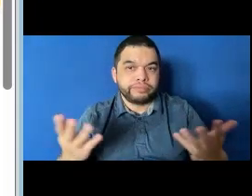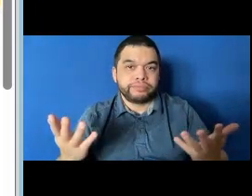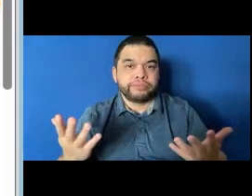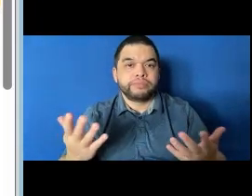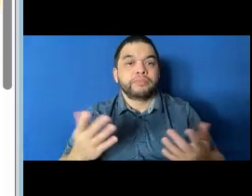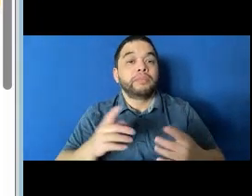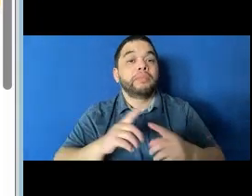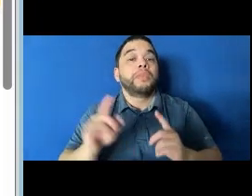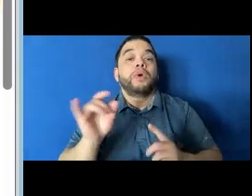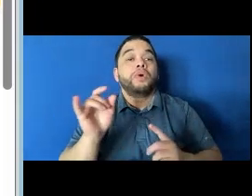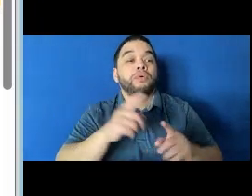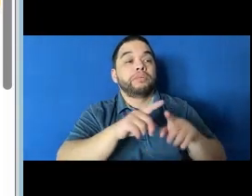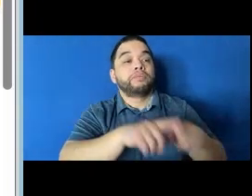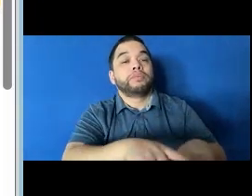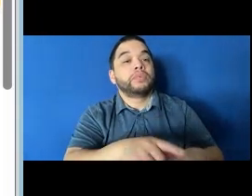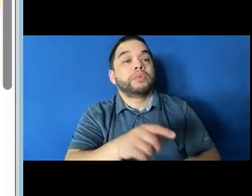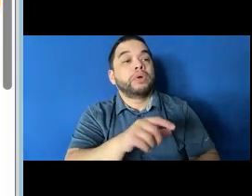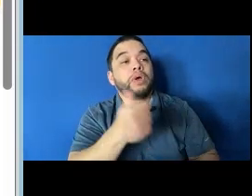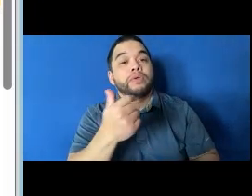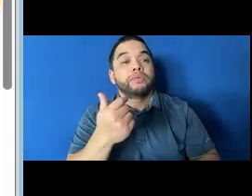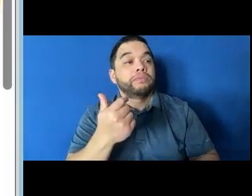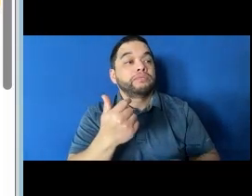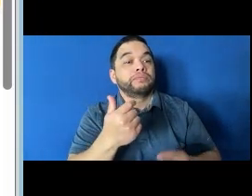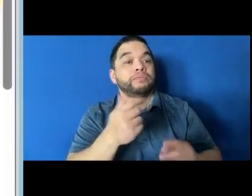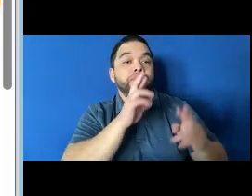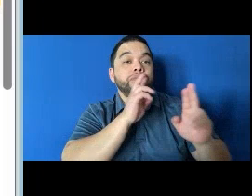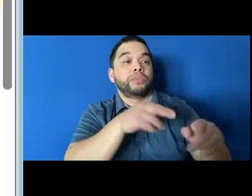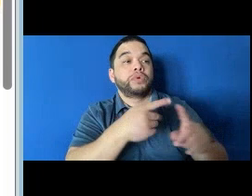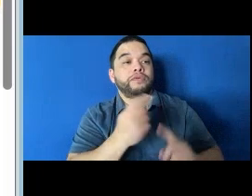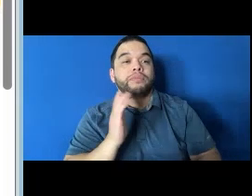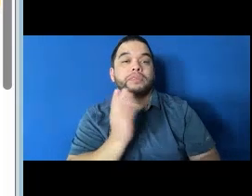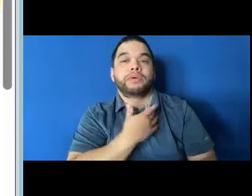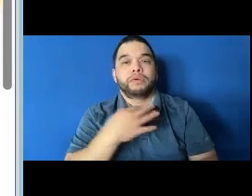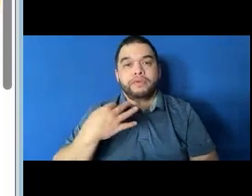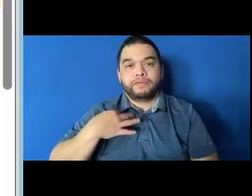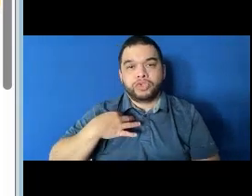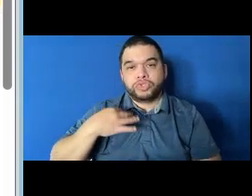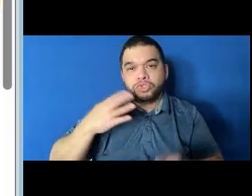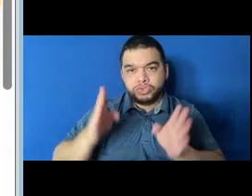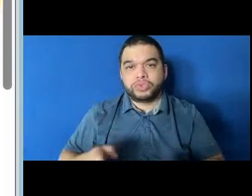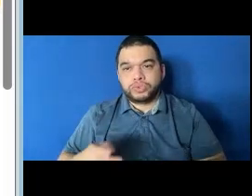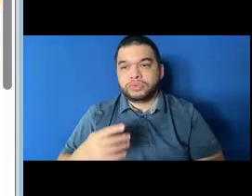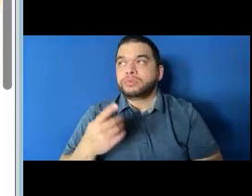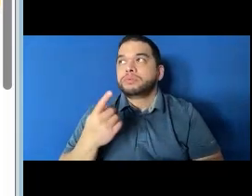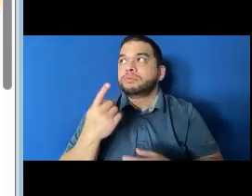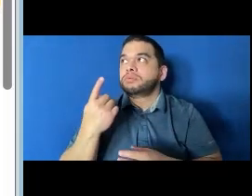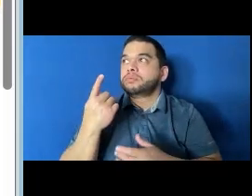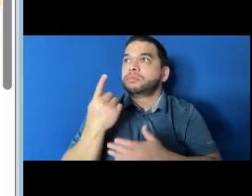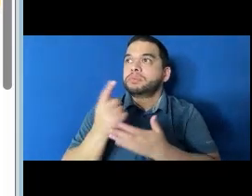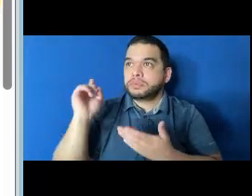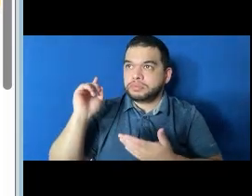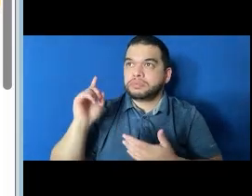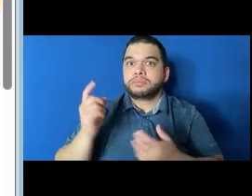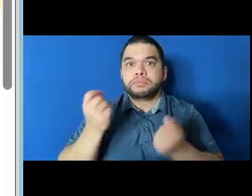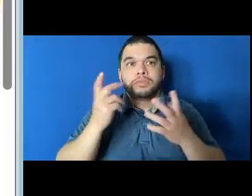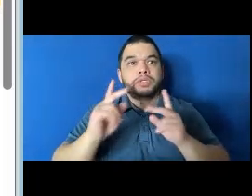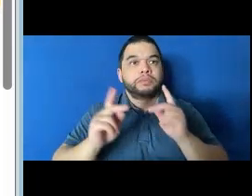depend on those reports the volunteers provide to us. And precisely, last week,